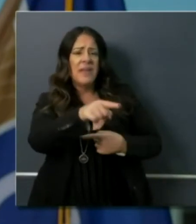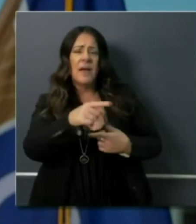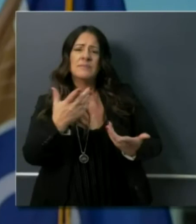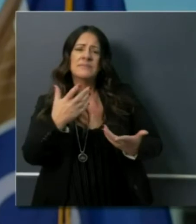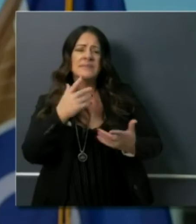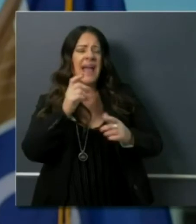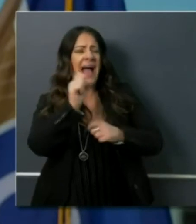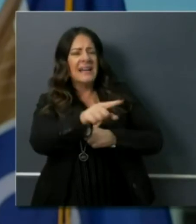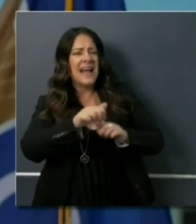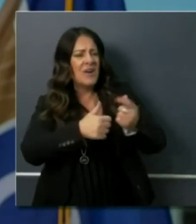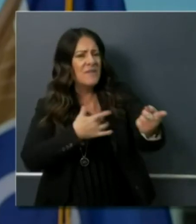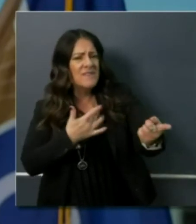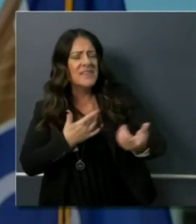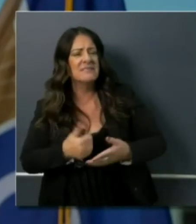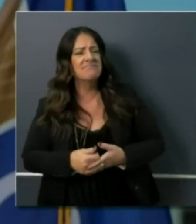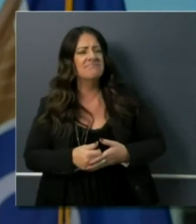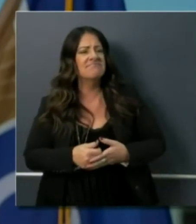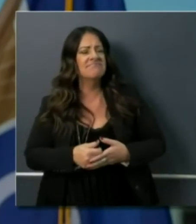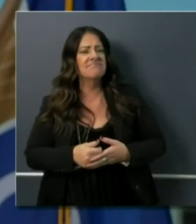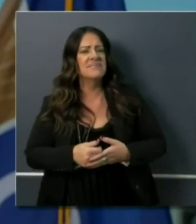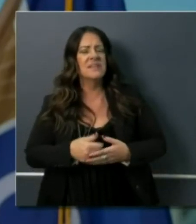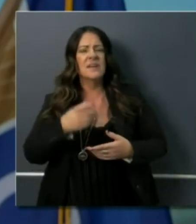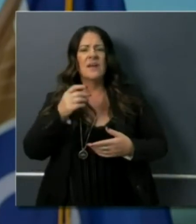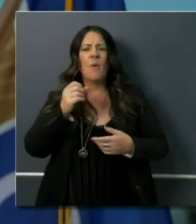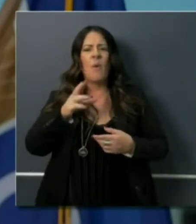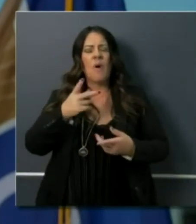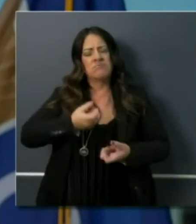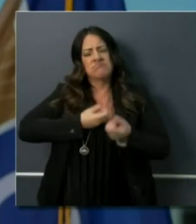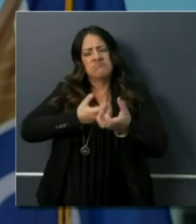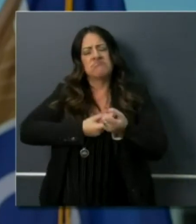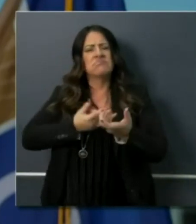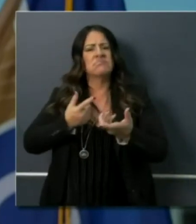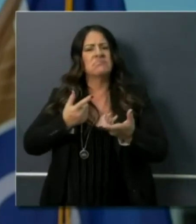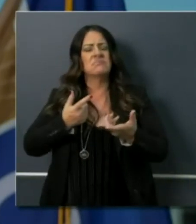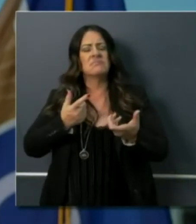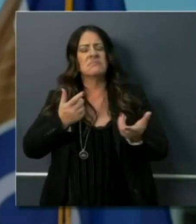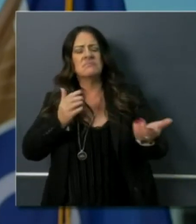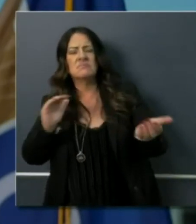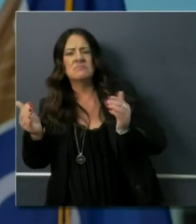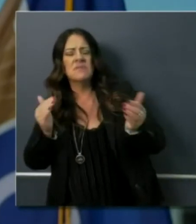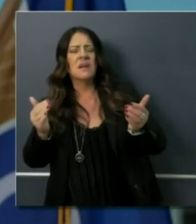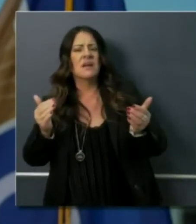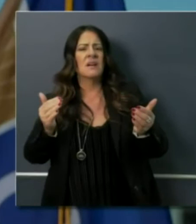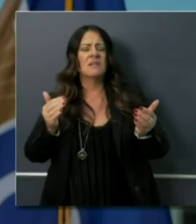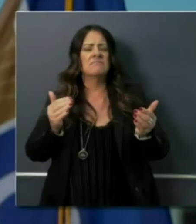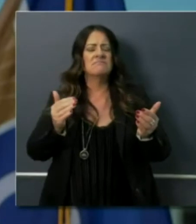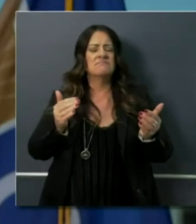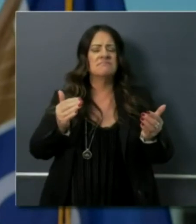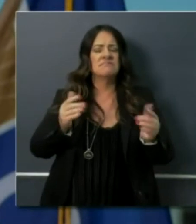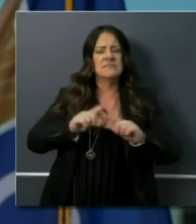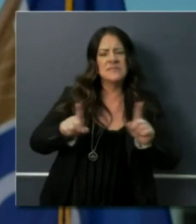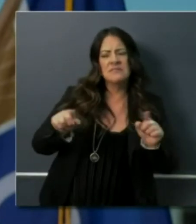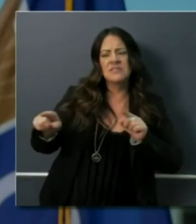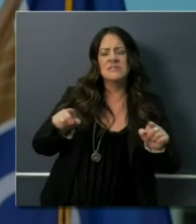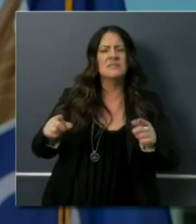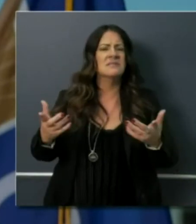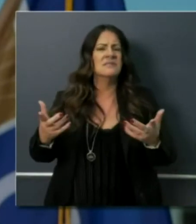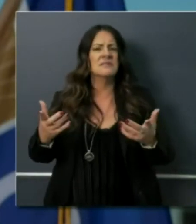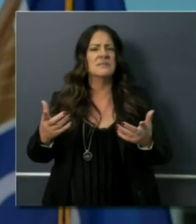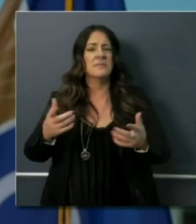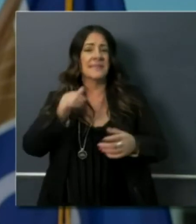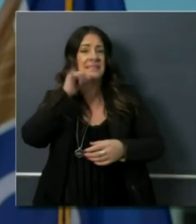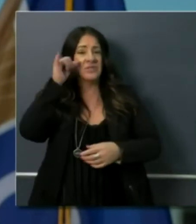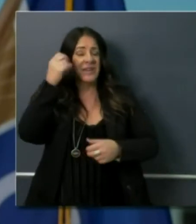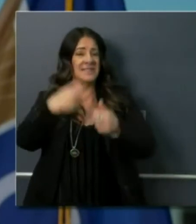bit, just have a chance to hear me out, compare and contrast. Again, I said this yesterday, the